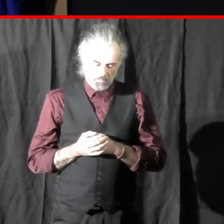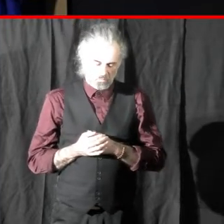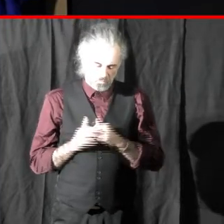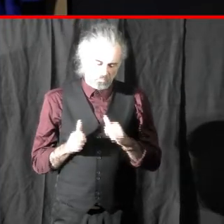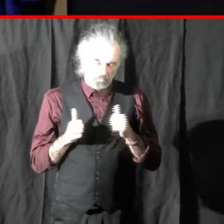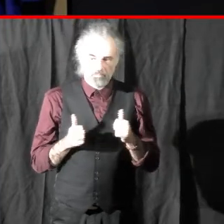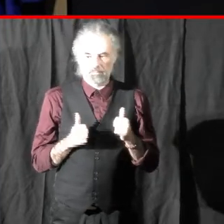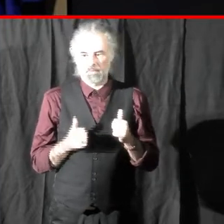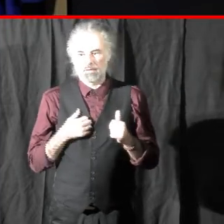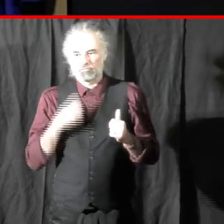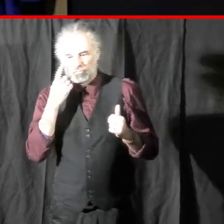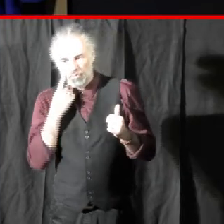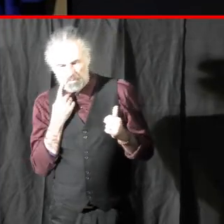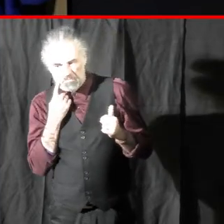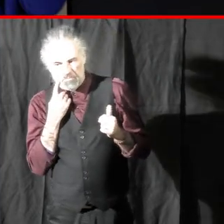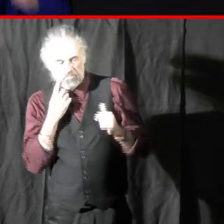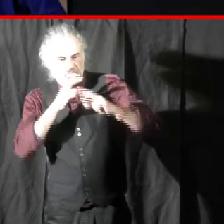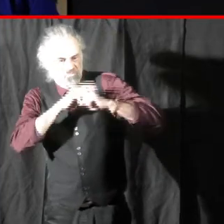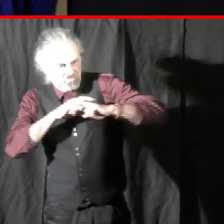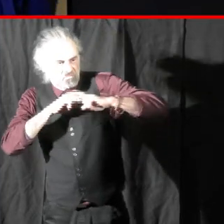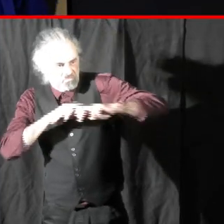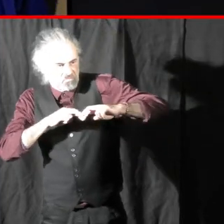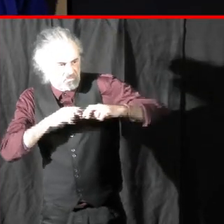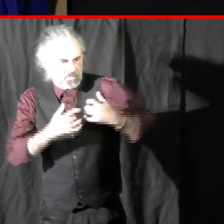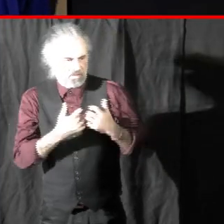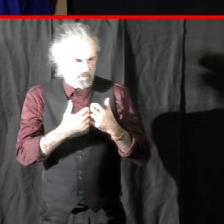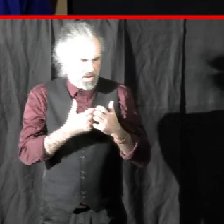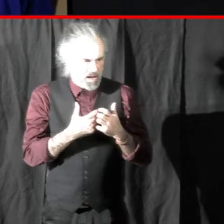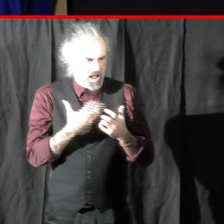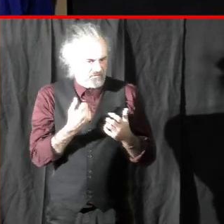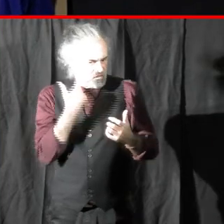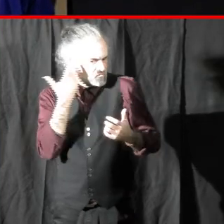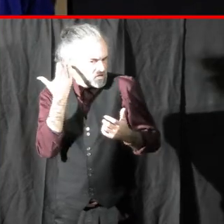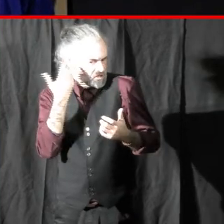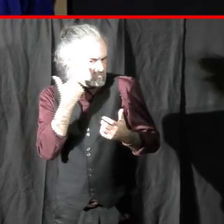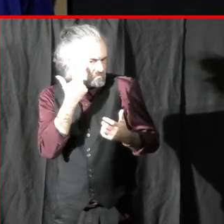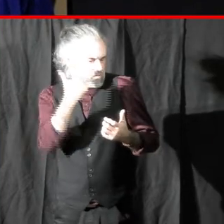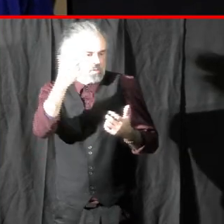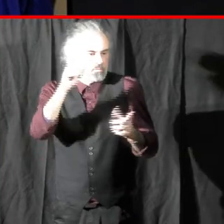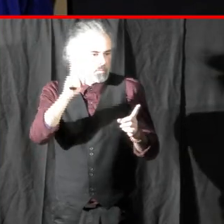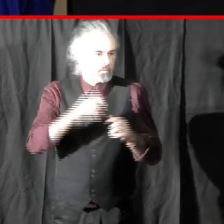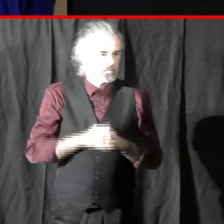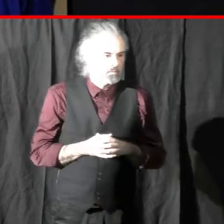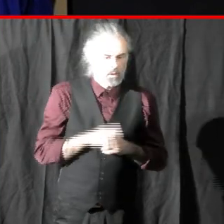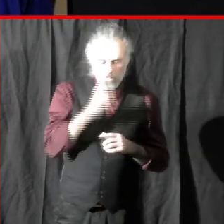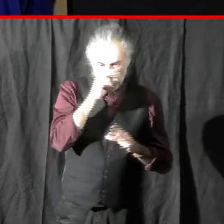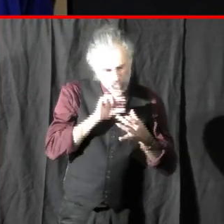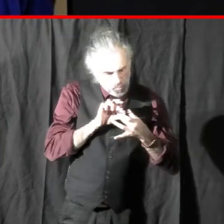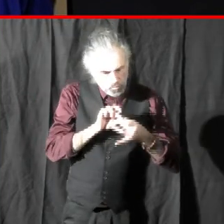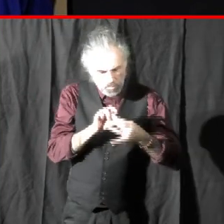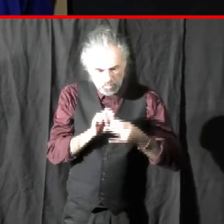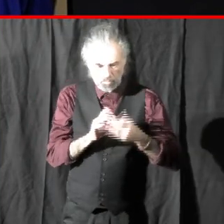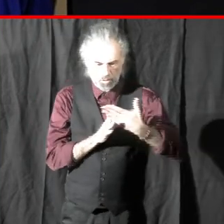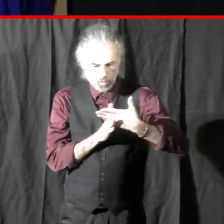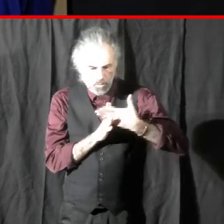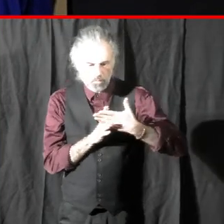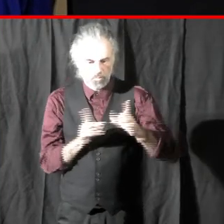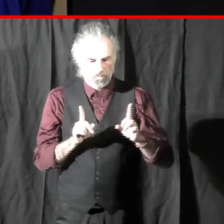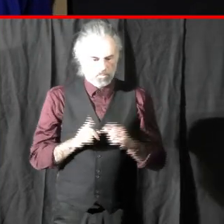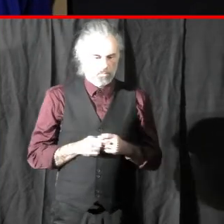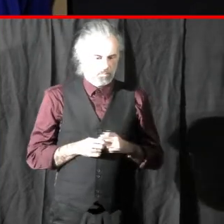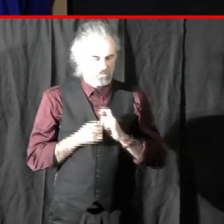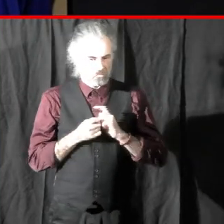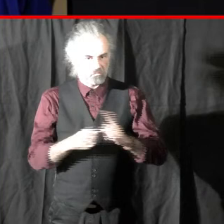All right, let's try this. Researchers at the university have recently discovered a possible link between the release